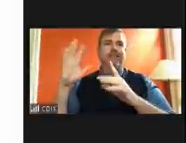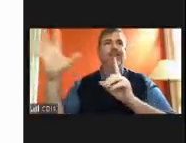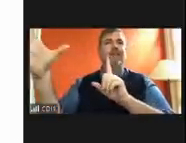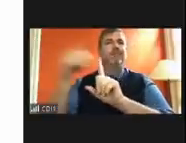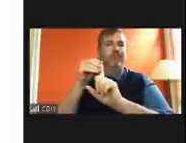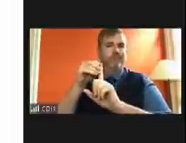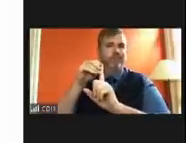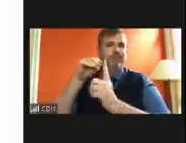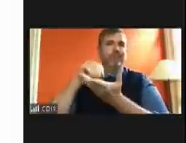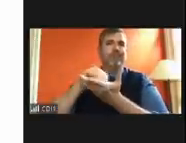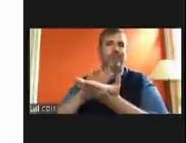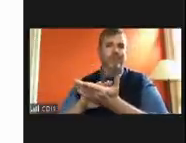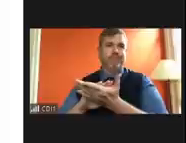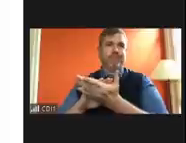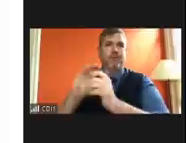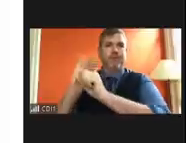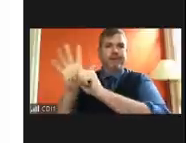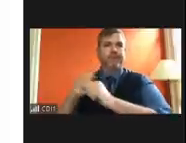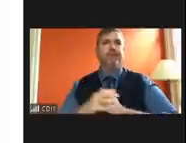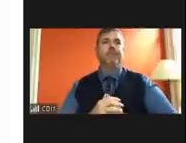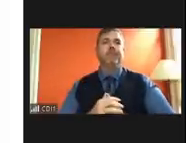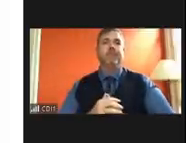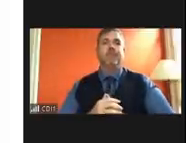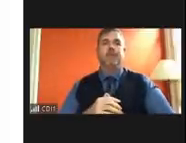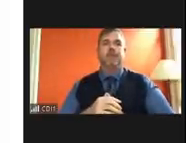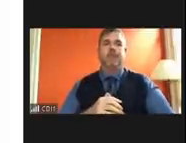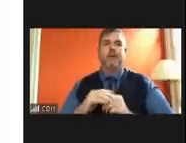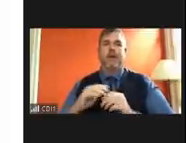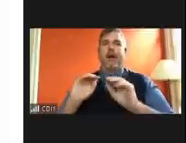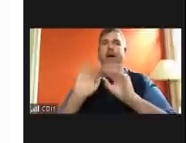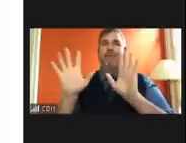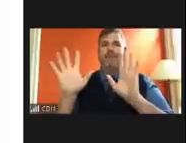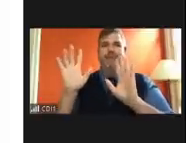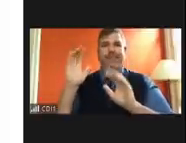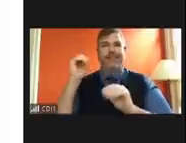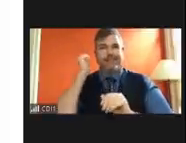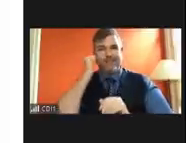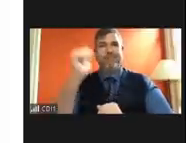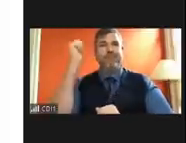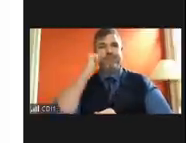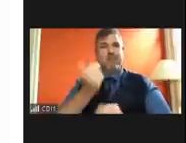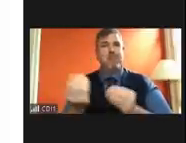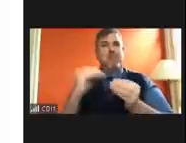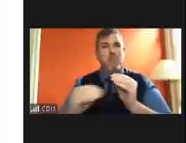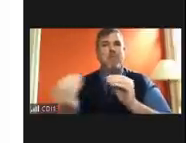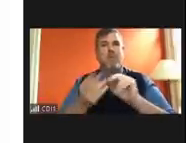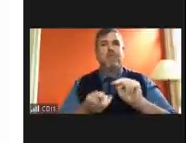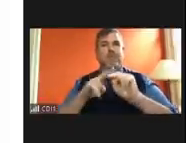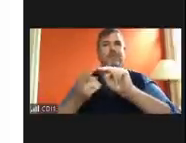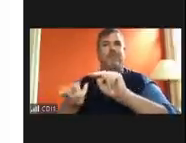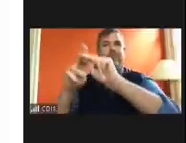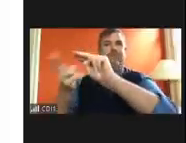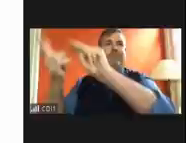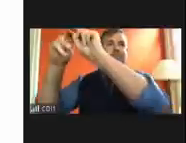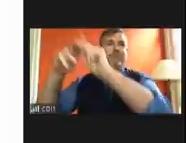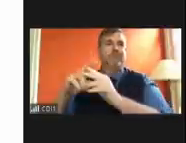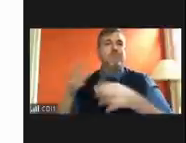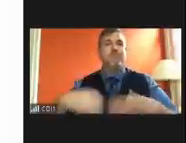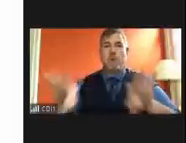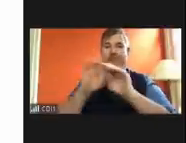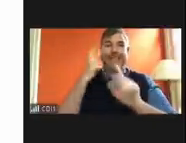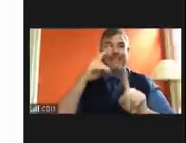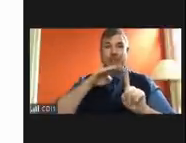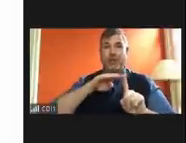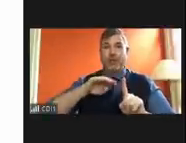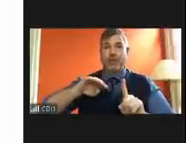summative, and each day there's more cases, so this would increase. But what we're seeing importantly here is that the slope itself is increasing. So the number of